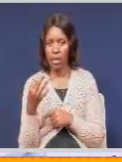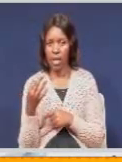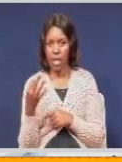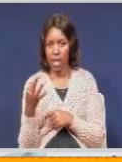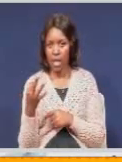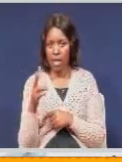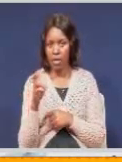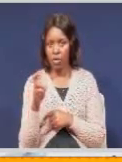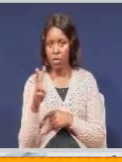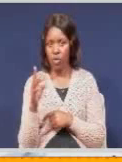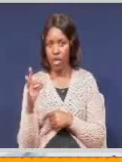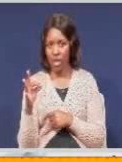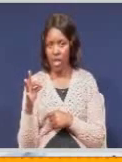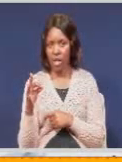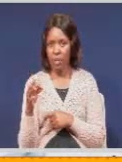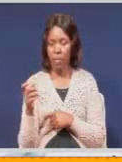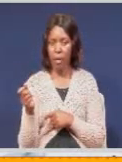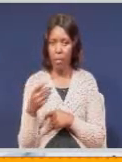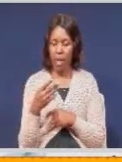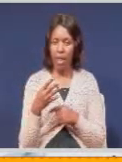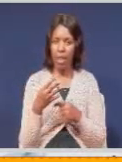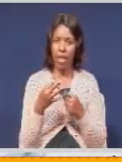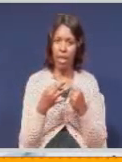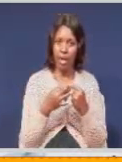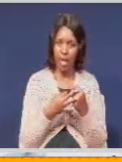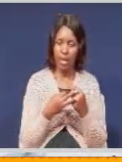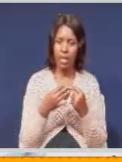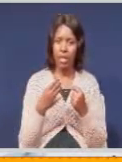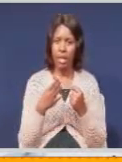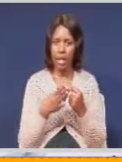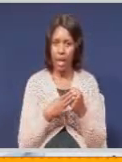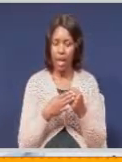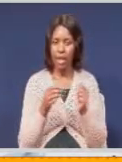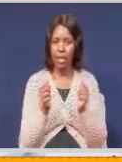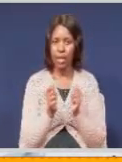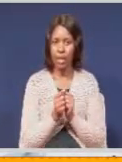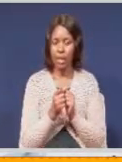2023. So from August, September, October,